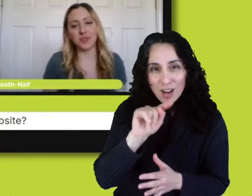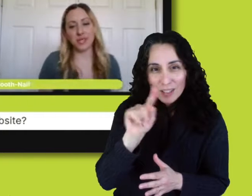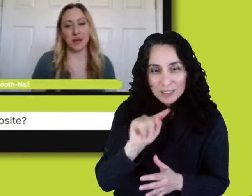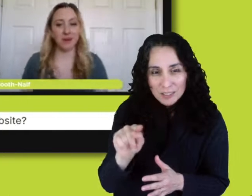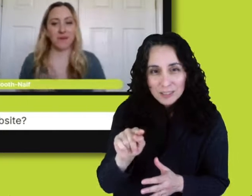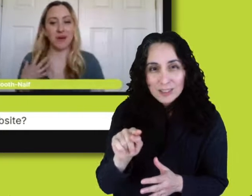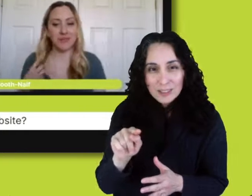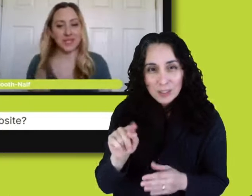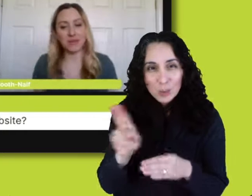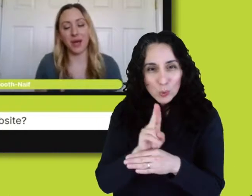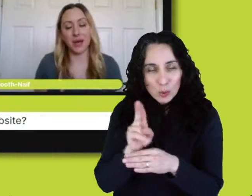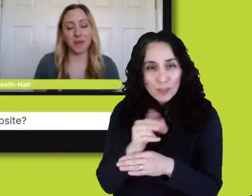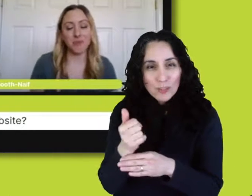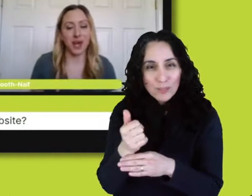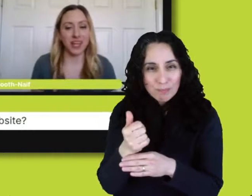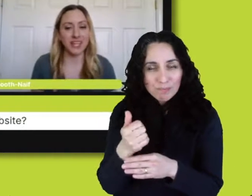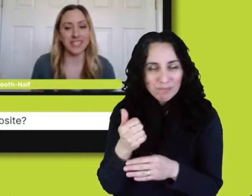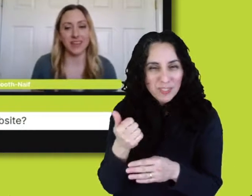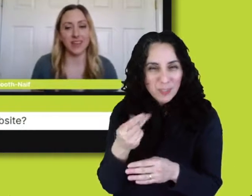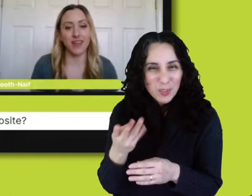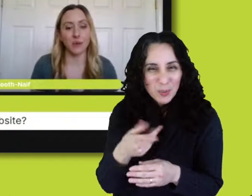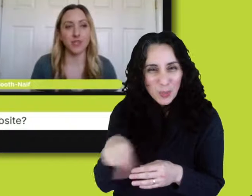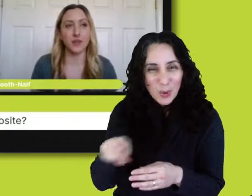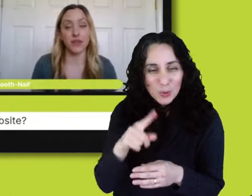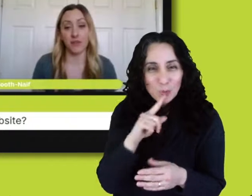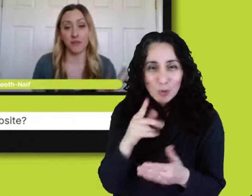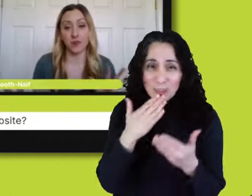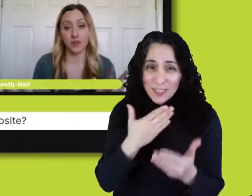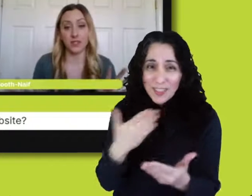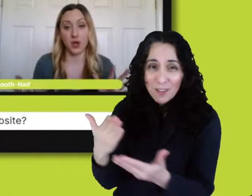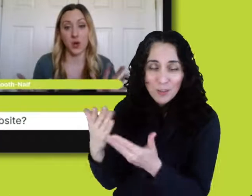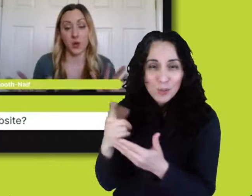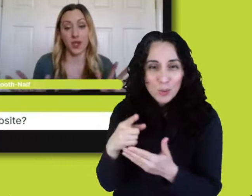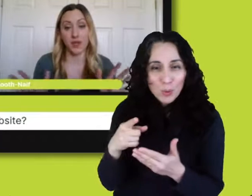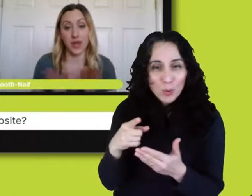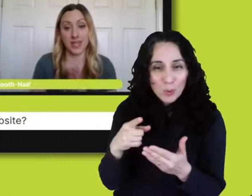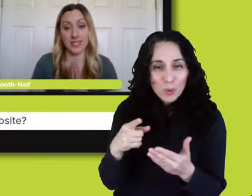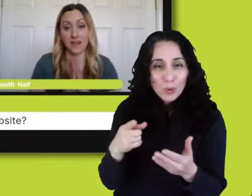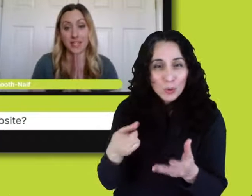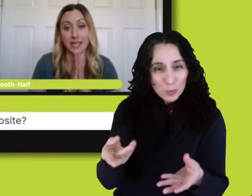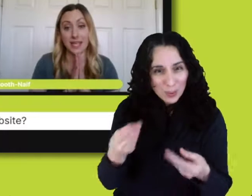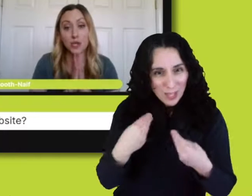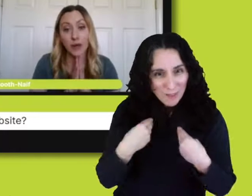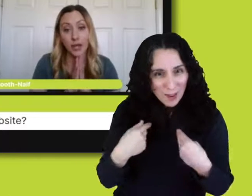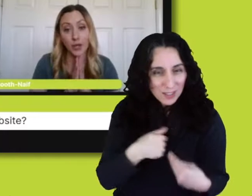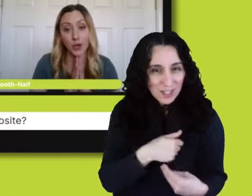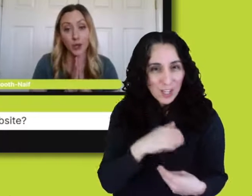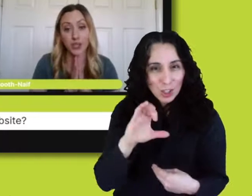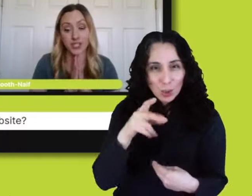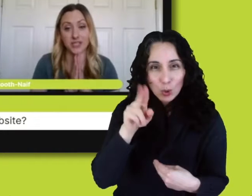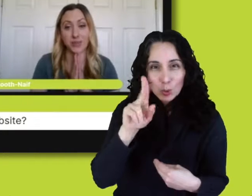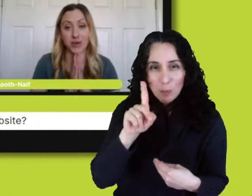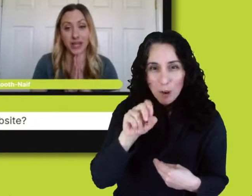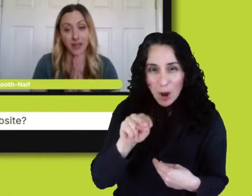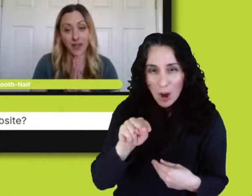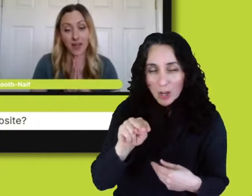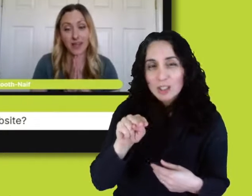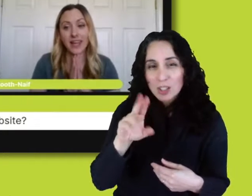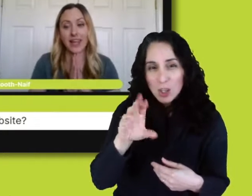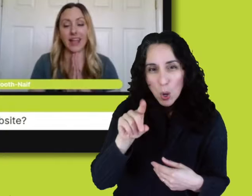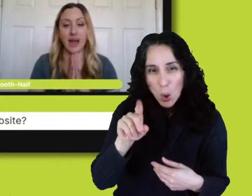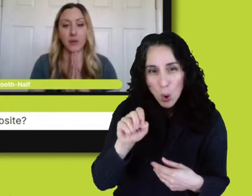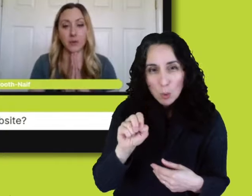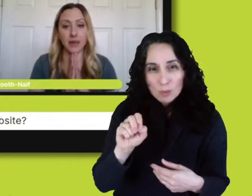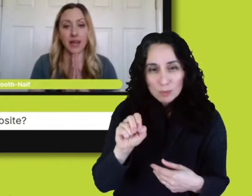Briella, we use a couple of PunkinFutz products, and we're so thankful. So you guys gave us a coupon code, which is